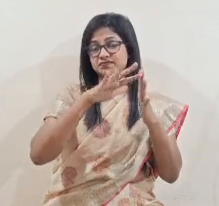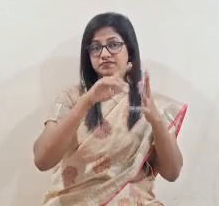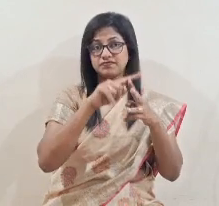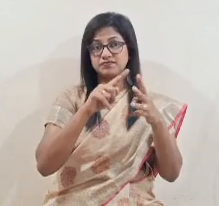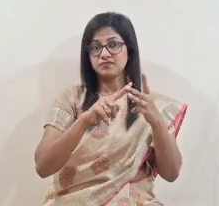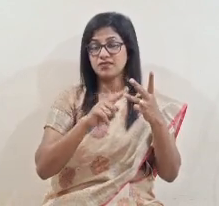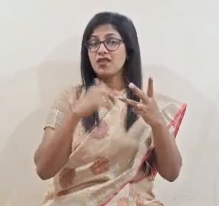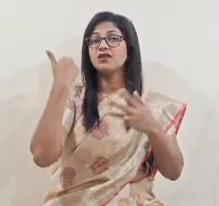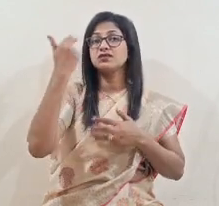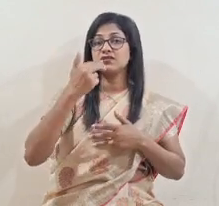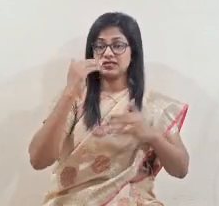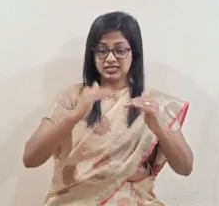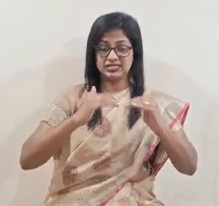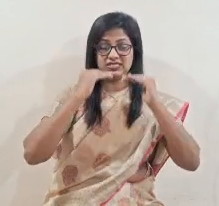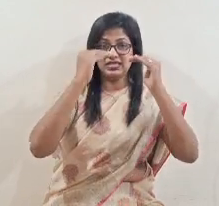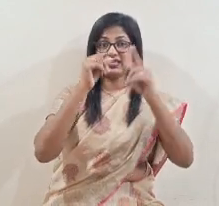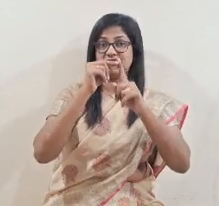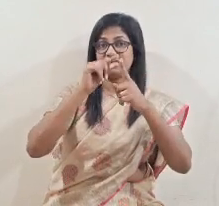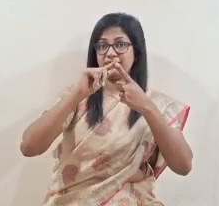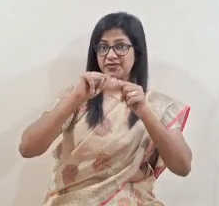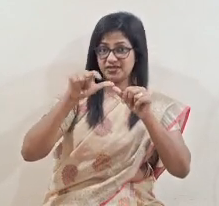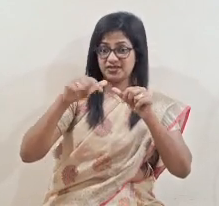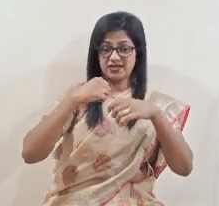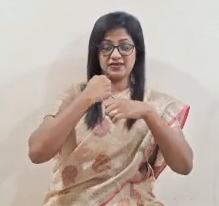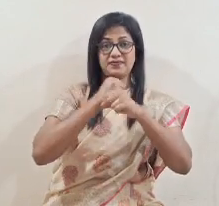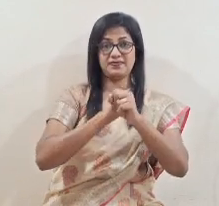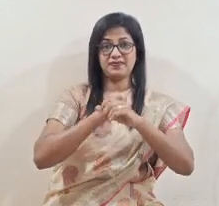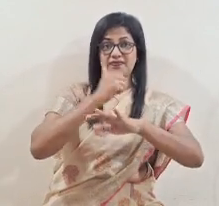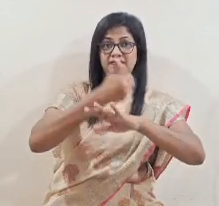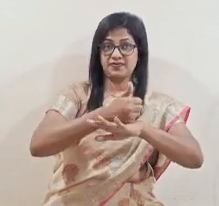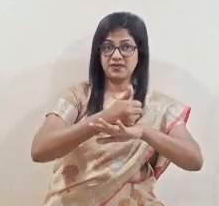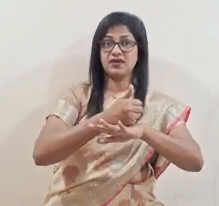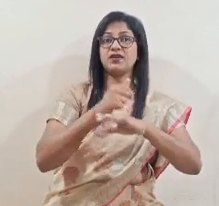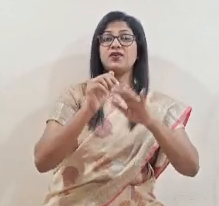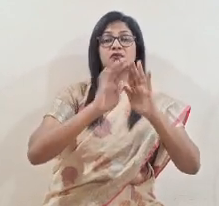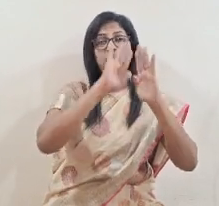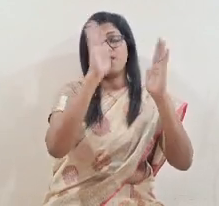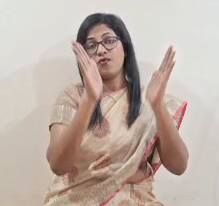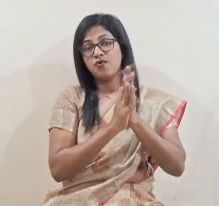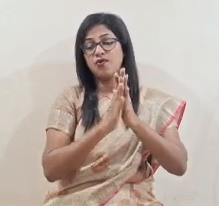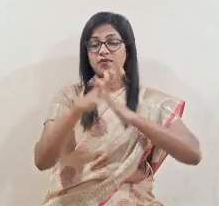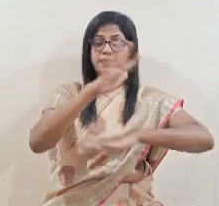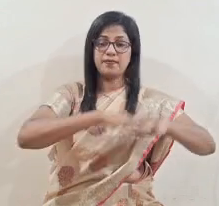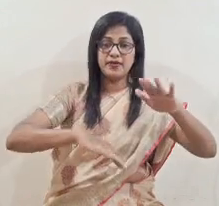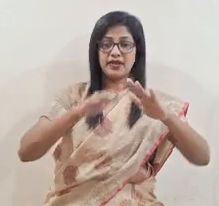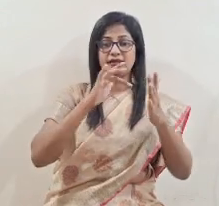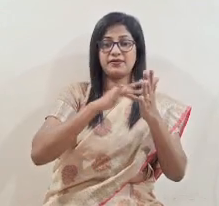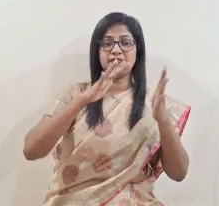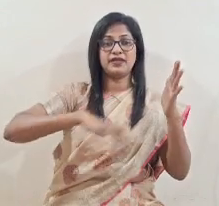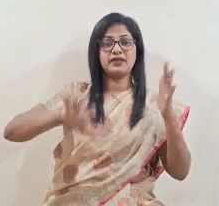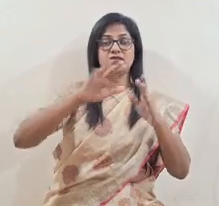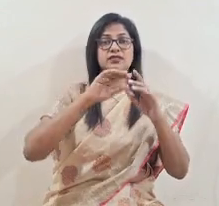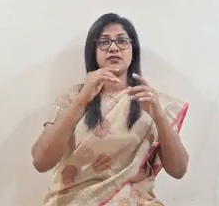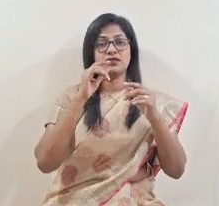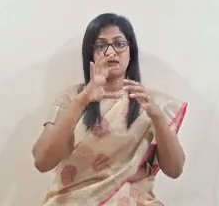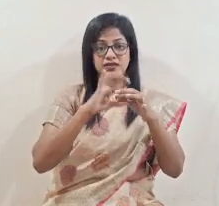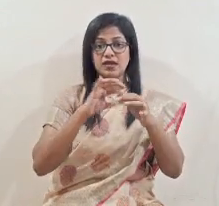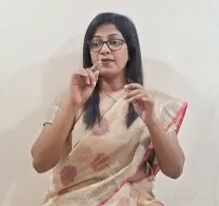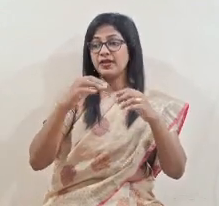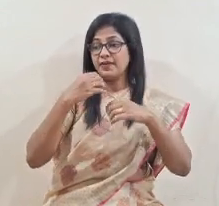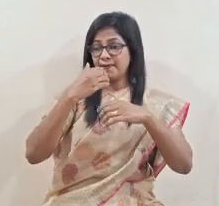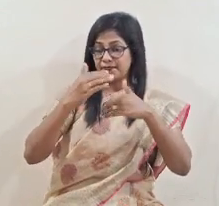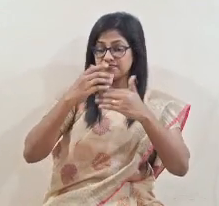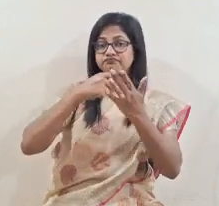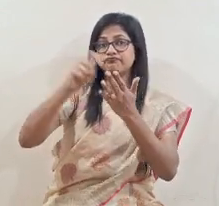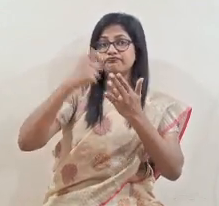we develop a standard PTAL, the whole of planning area is considered, but there is no built up in